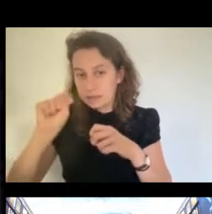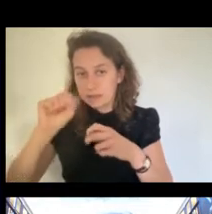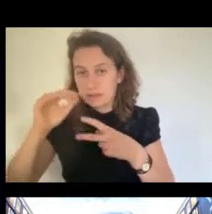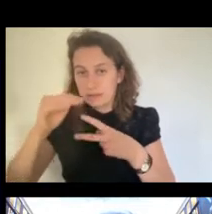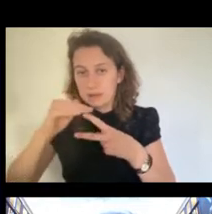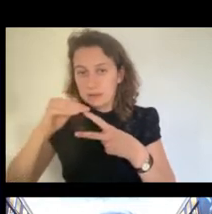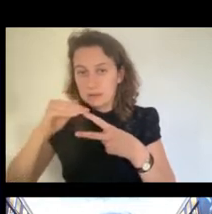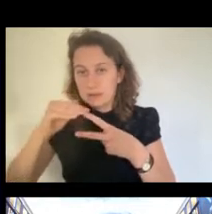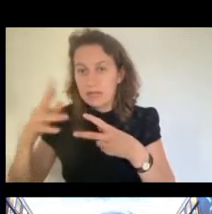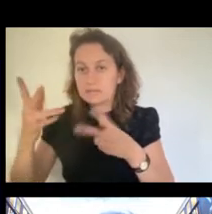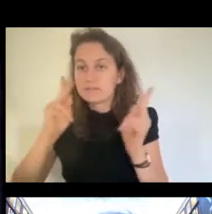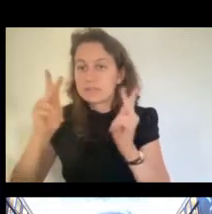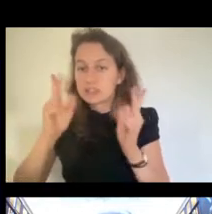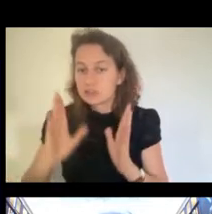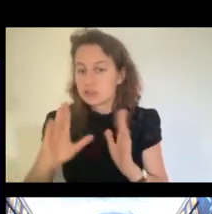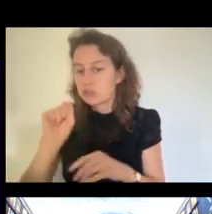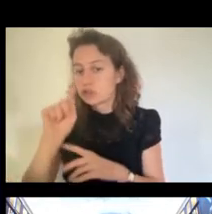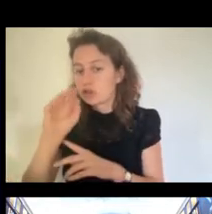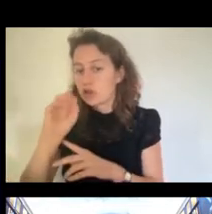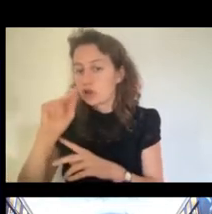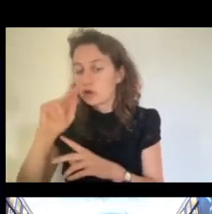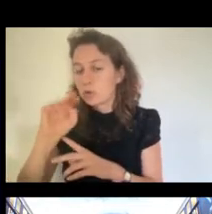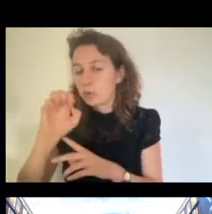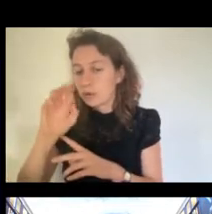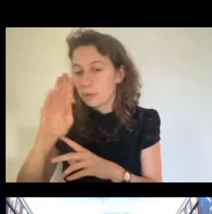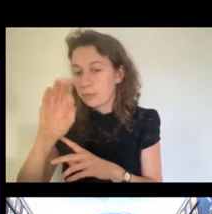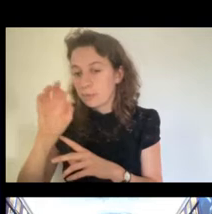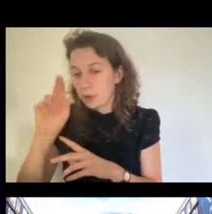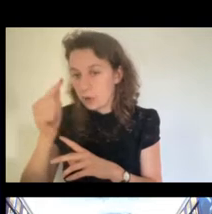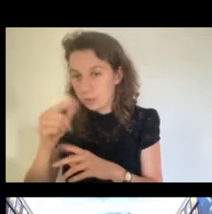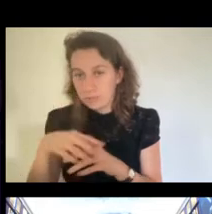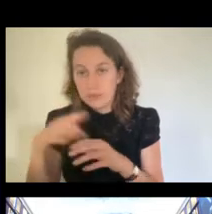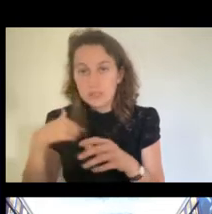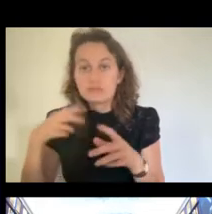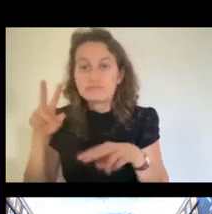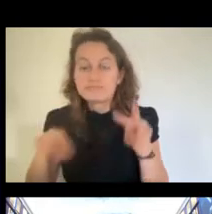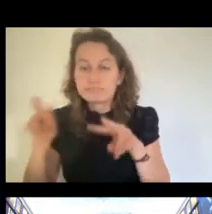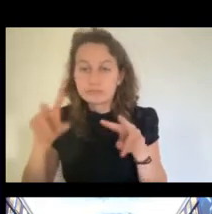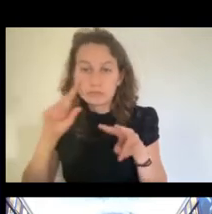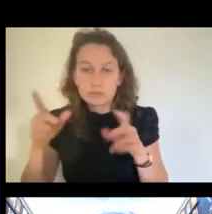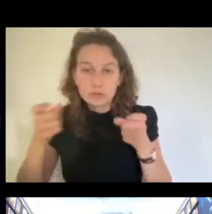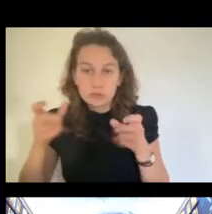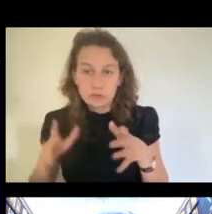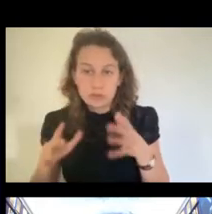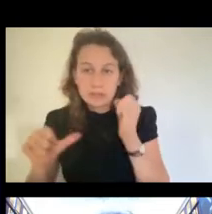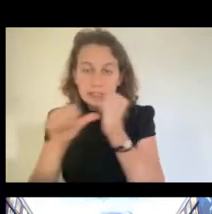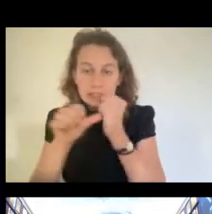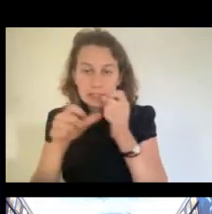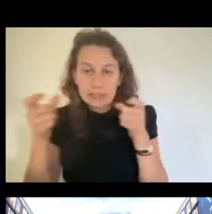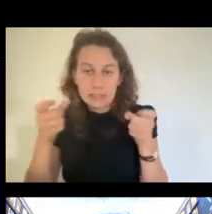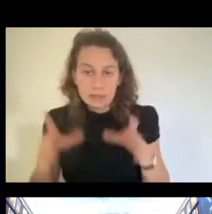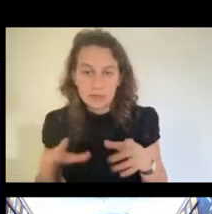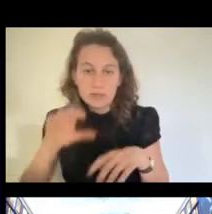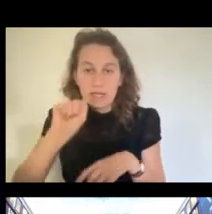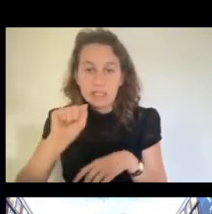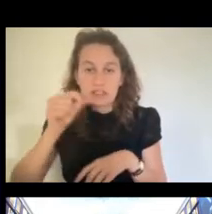Brook University. She oversees the Simon's Art Center and Science Program and is the Executive Director of SCGP